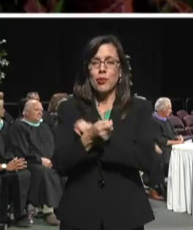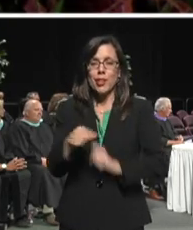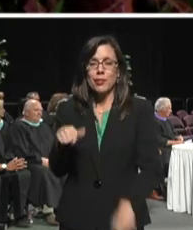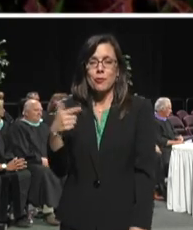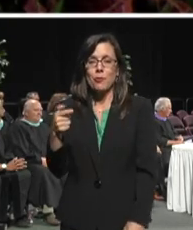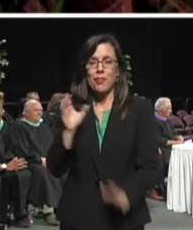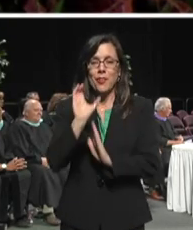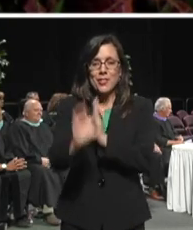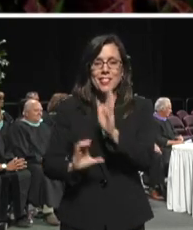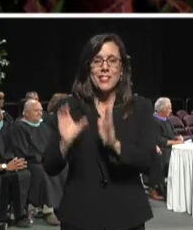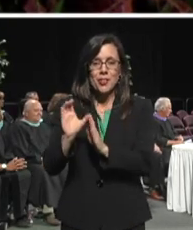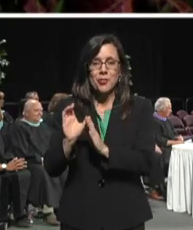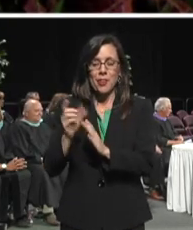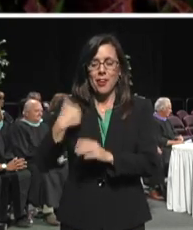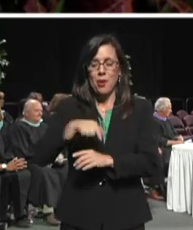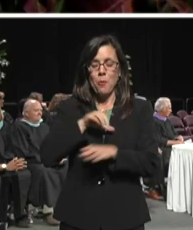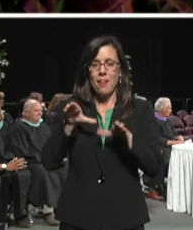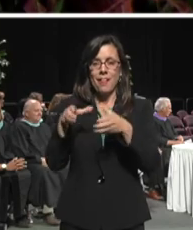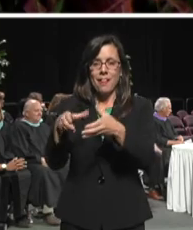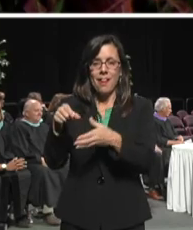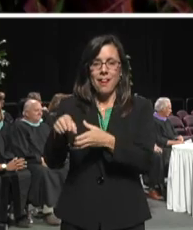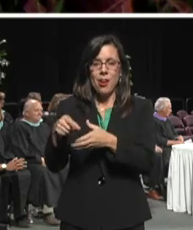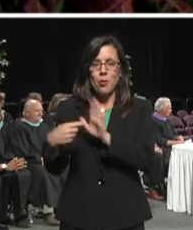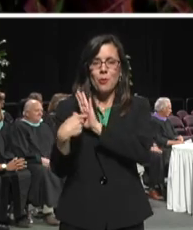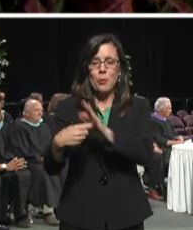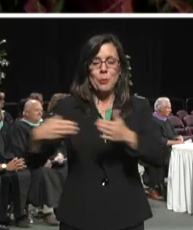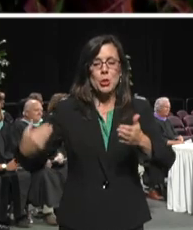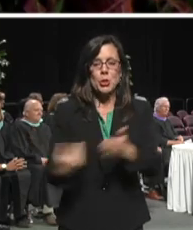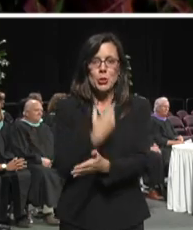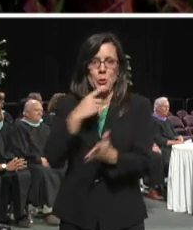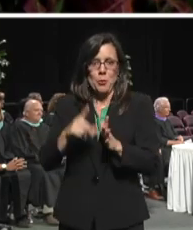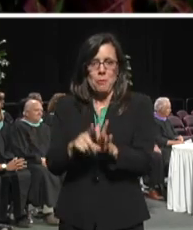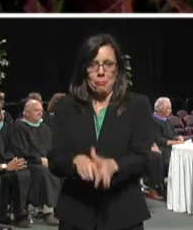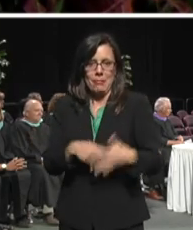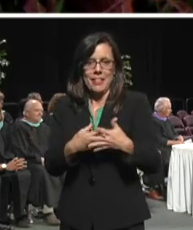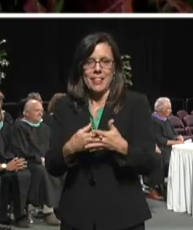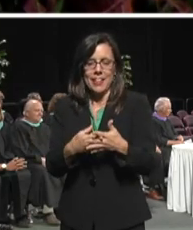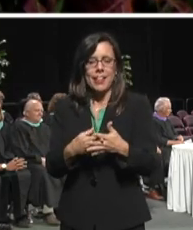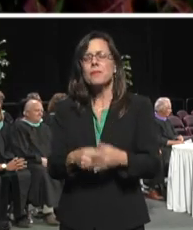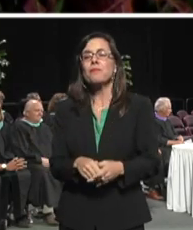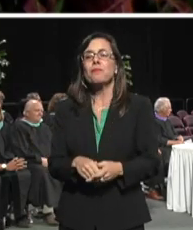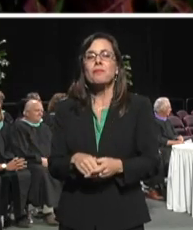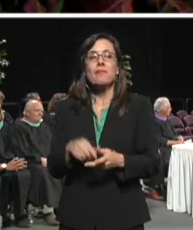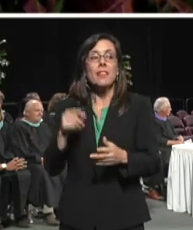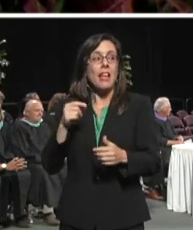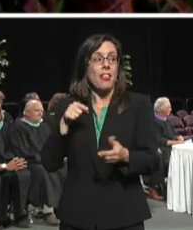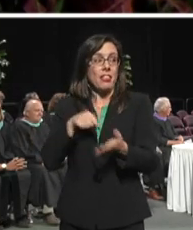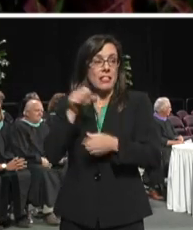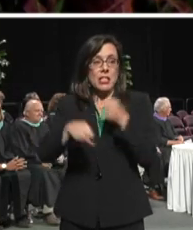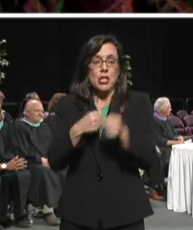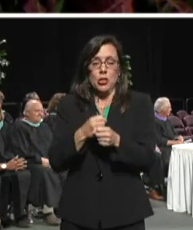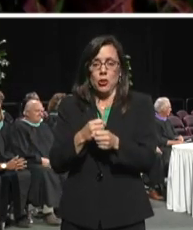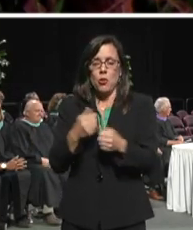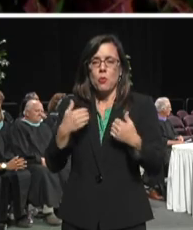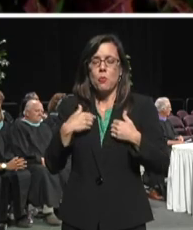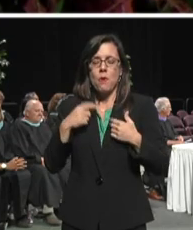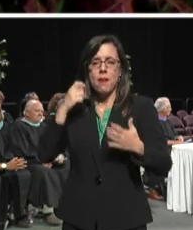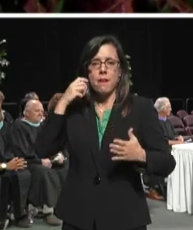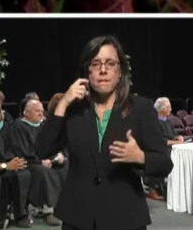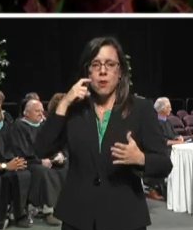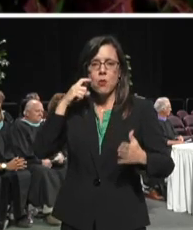century. We are a class that represents a new beginning. In this school year alone, we have